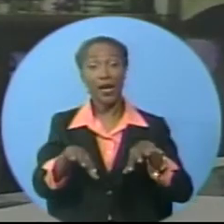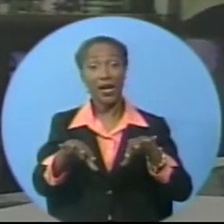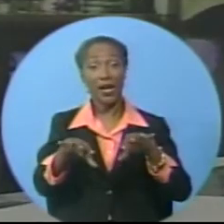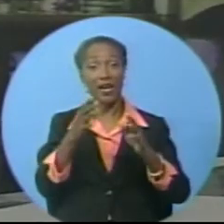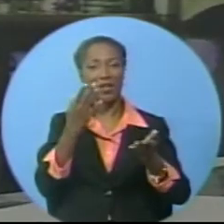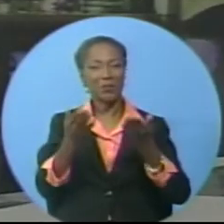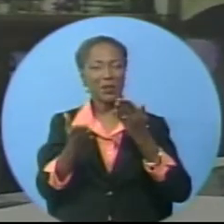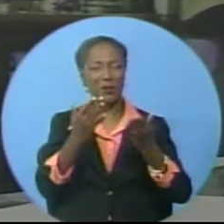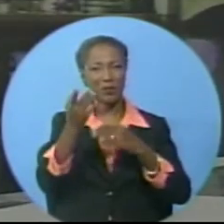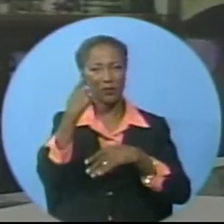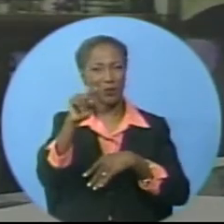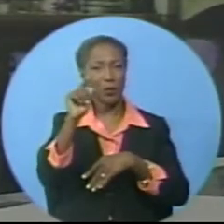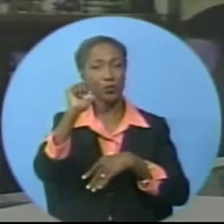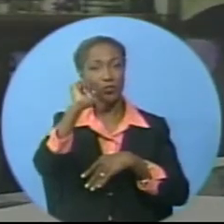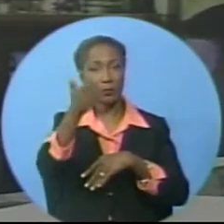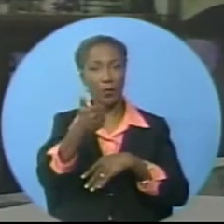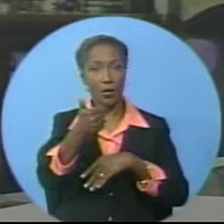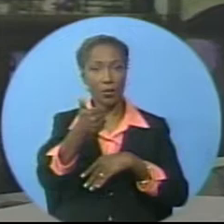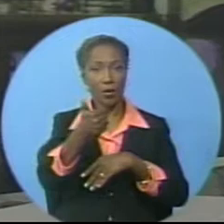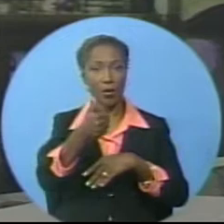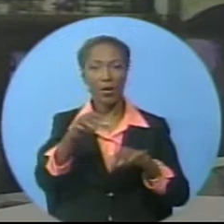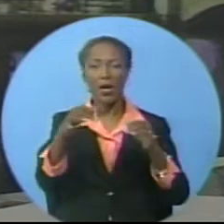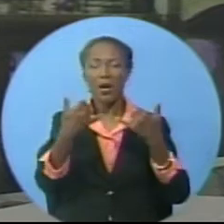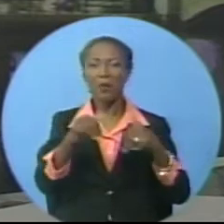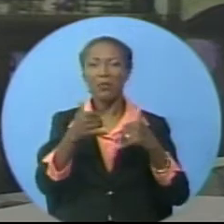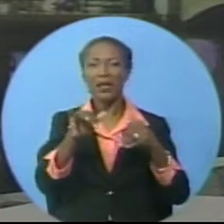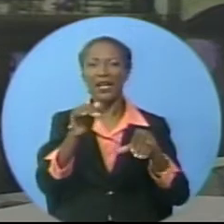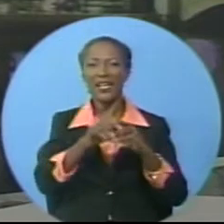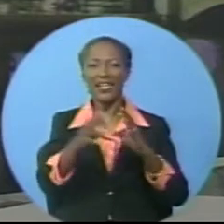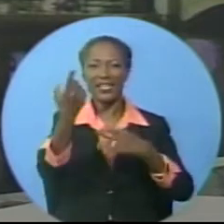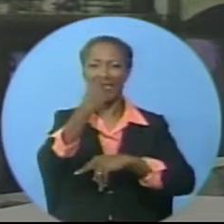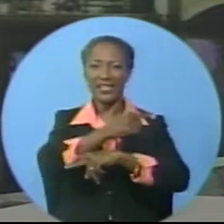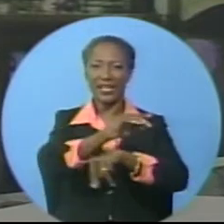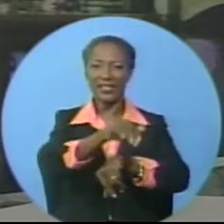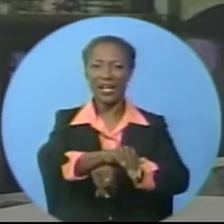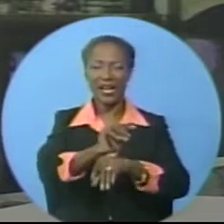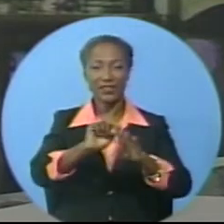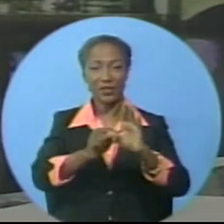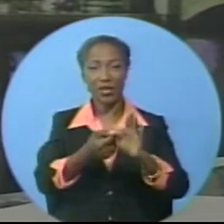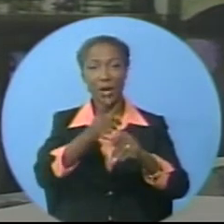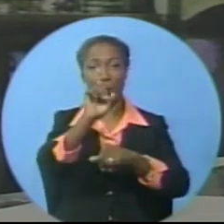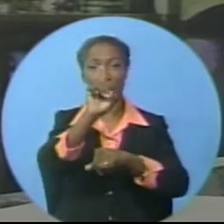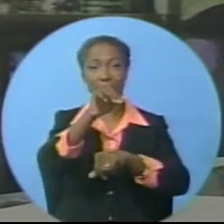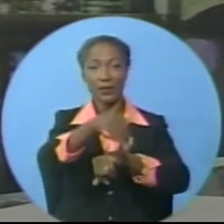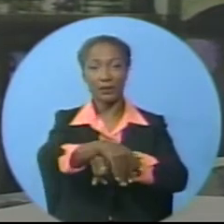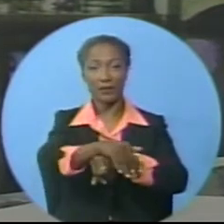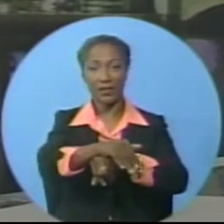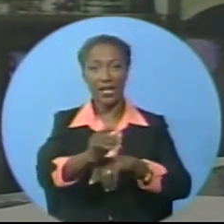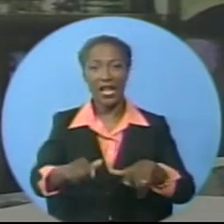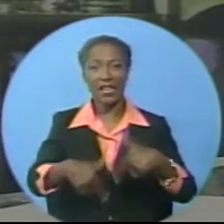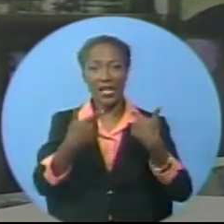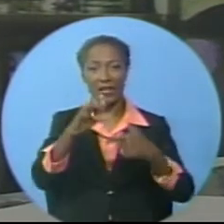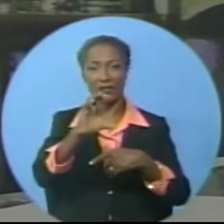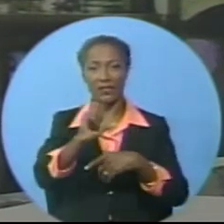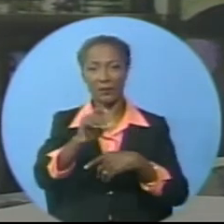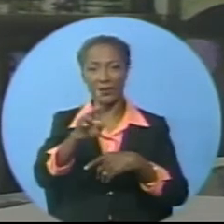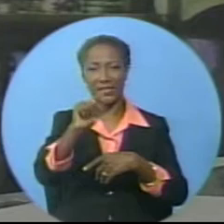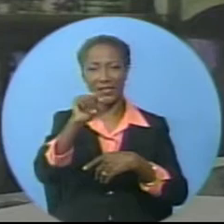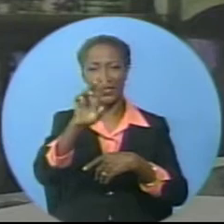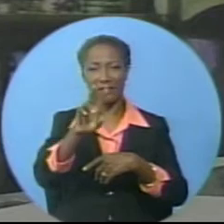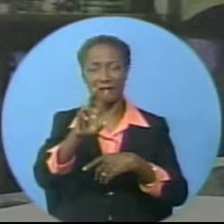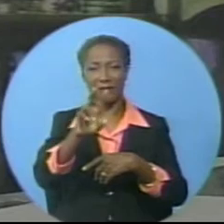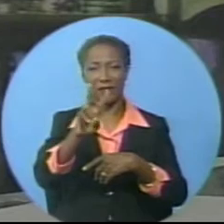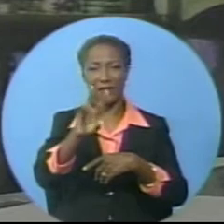the forecast for tomorrow with play in the day and night encounter scheduled for 1 p.m. Live coverage will be on CBC TV 8 at